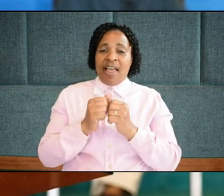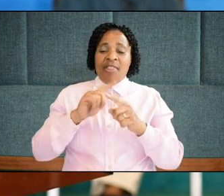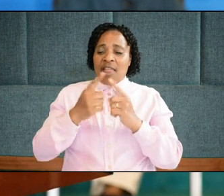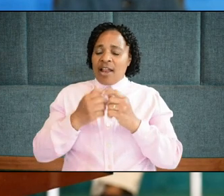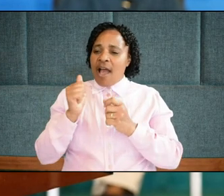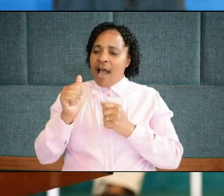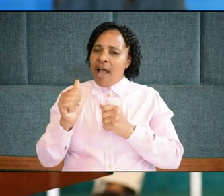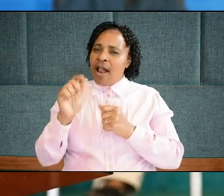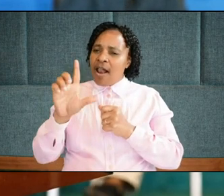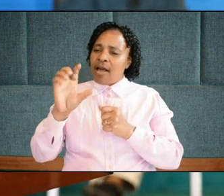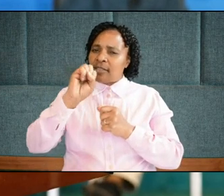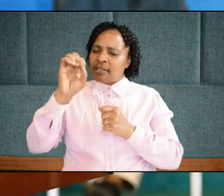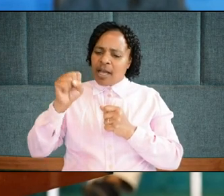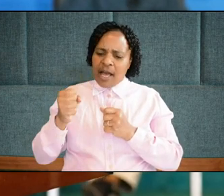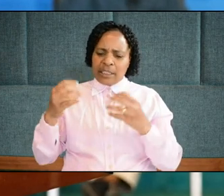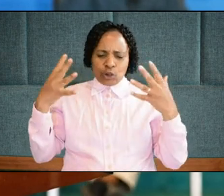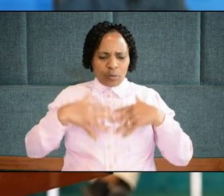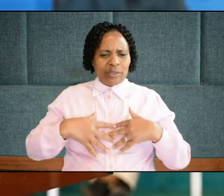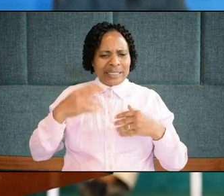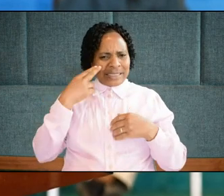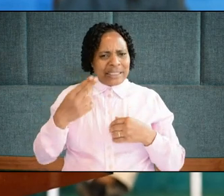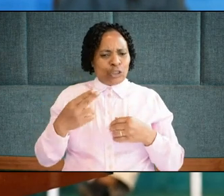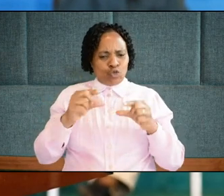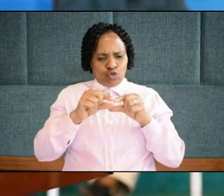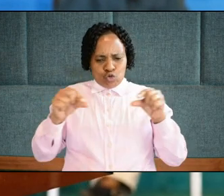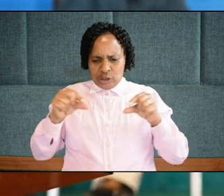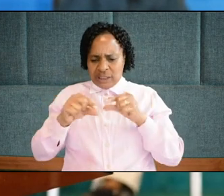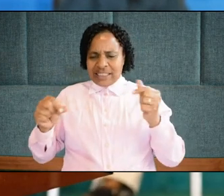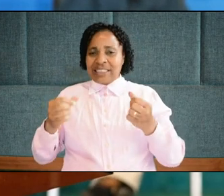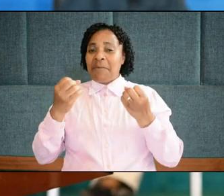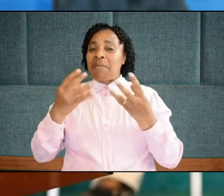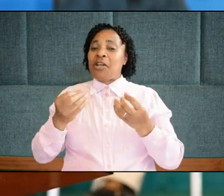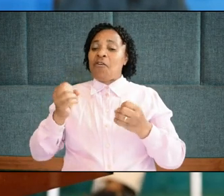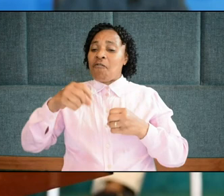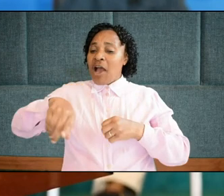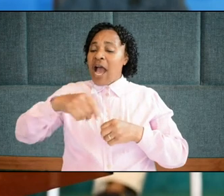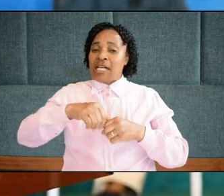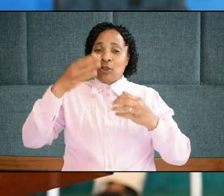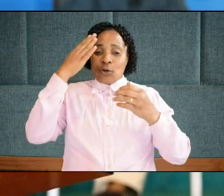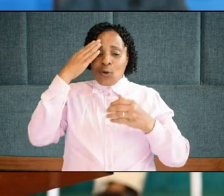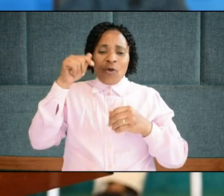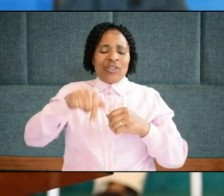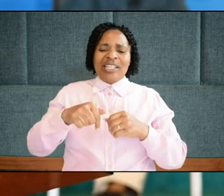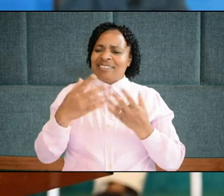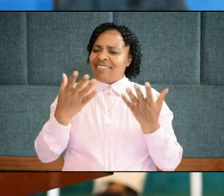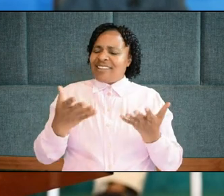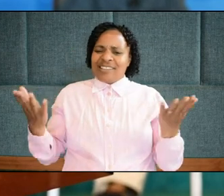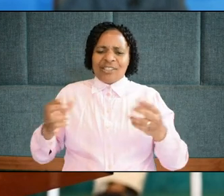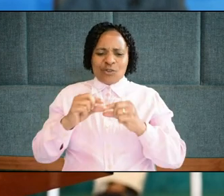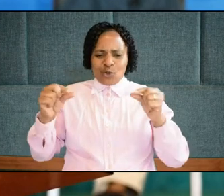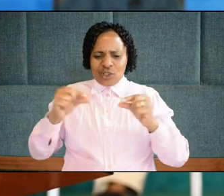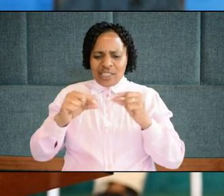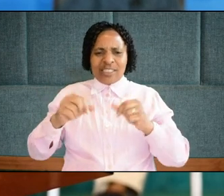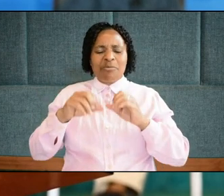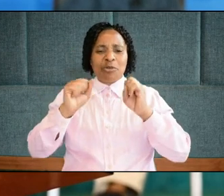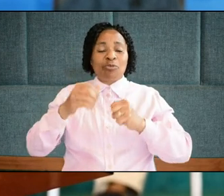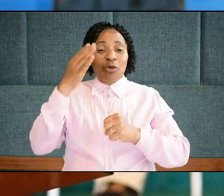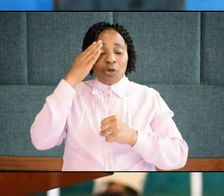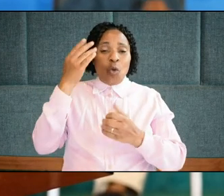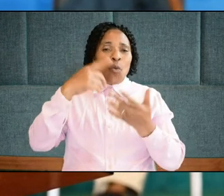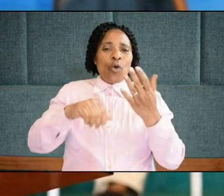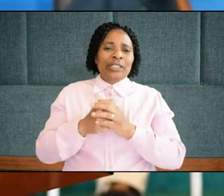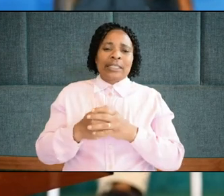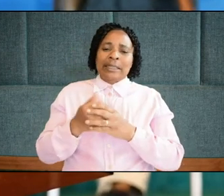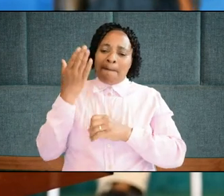Alexa was even more surprised when she saw vegan sausages. Like for many of us, we never knew that there's such things like vegan sausages. We only knew of